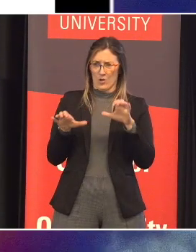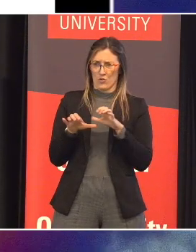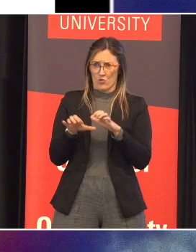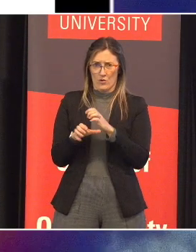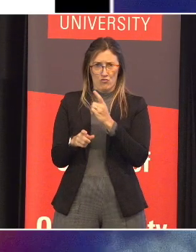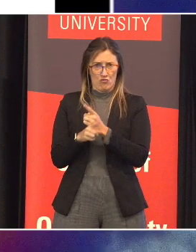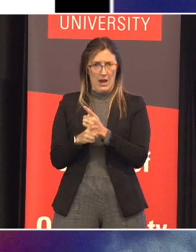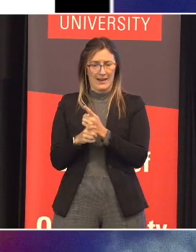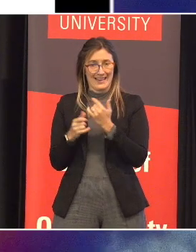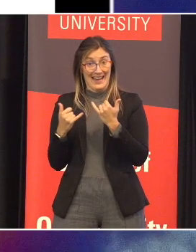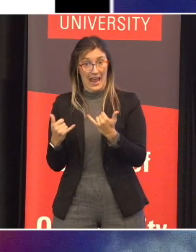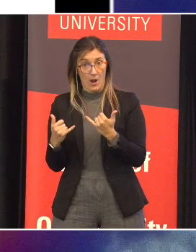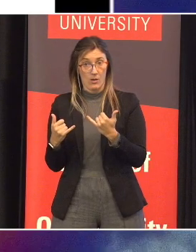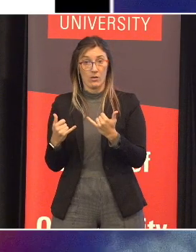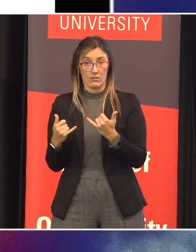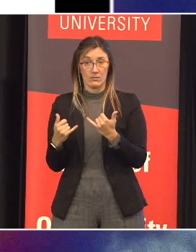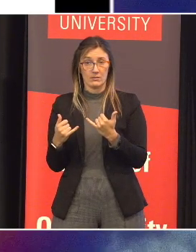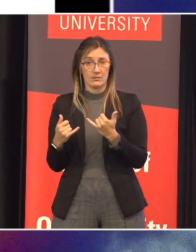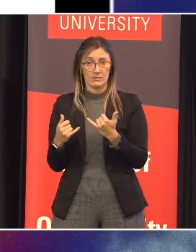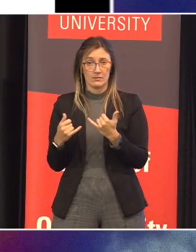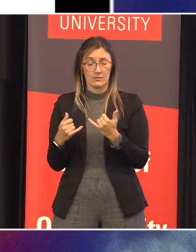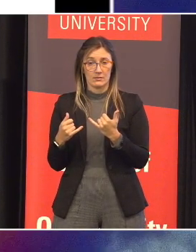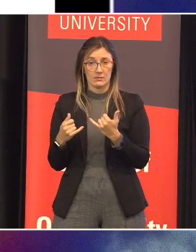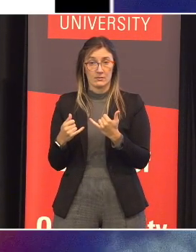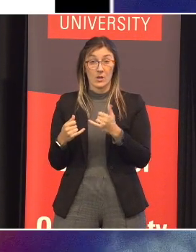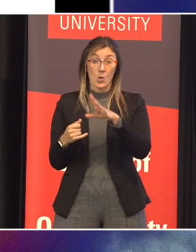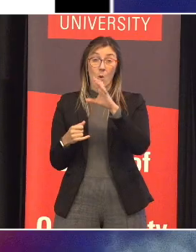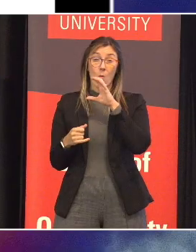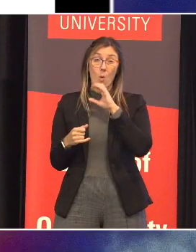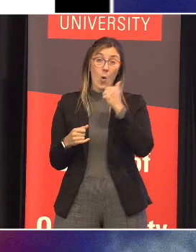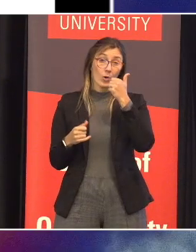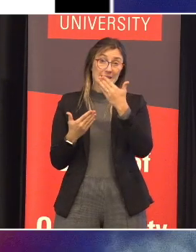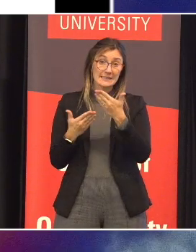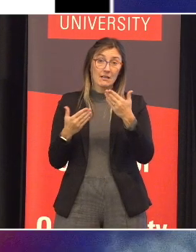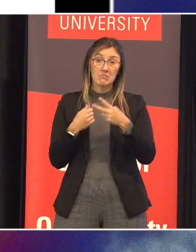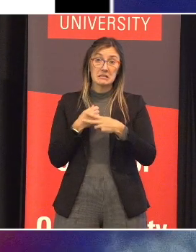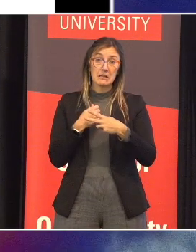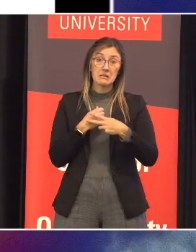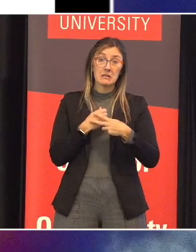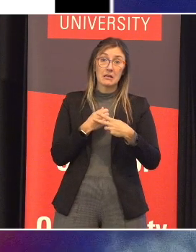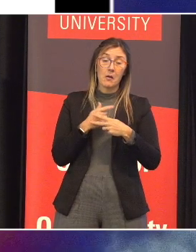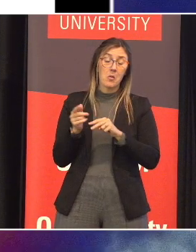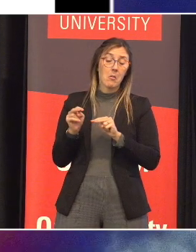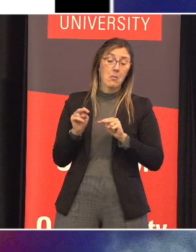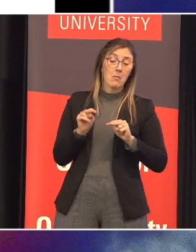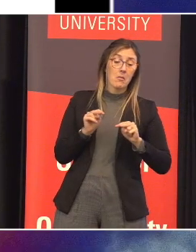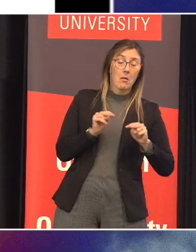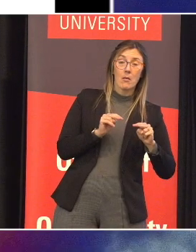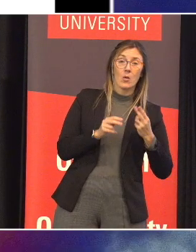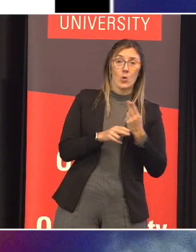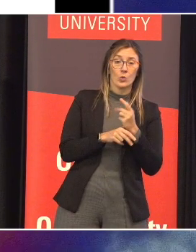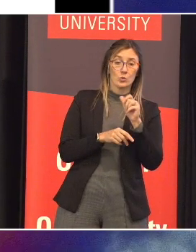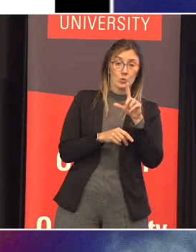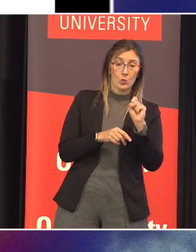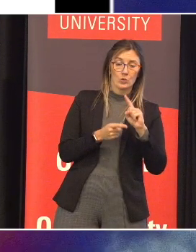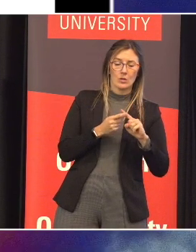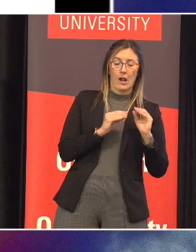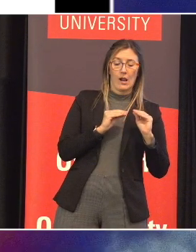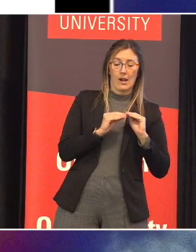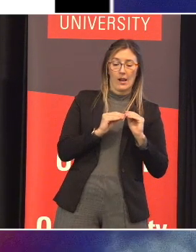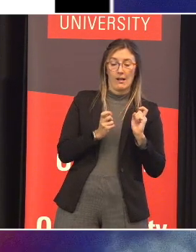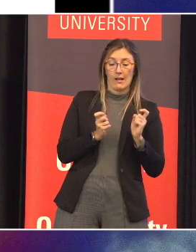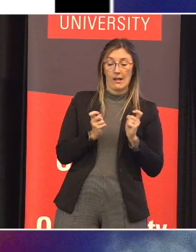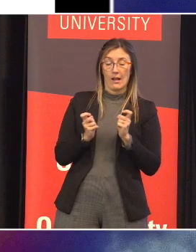now. And as you go through some of your older stuff, you use these tools to remediate it before you send it back out or before